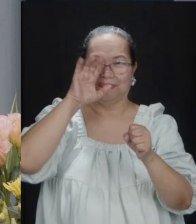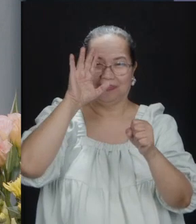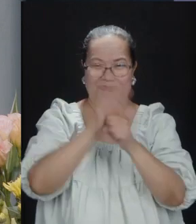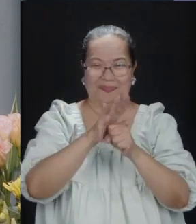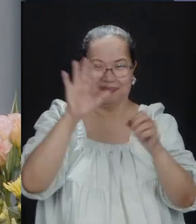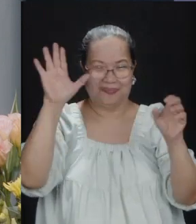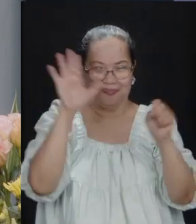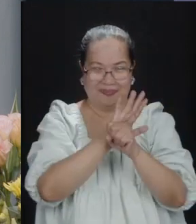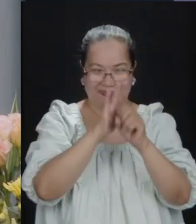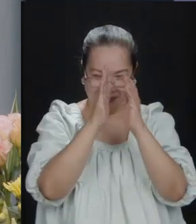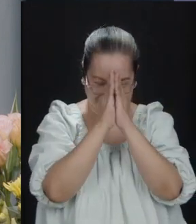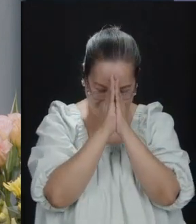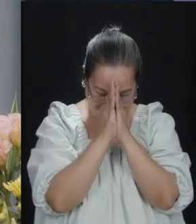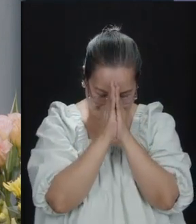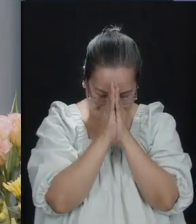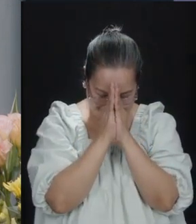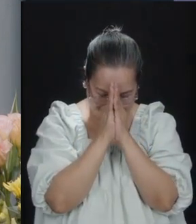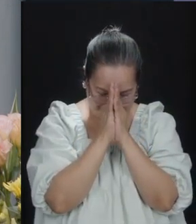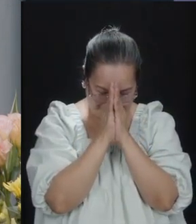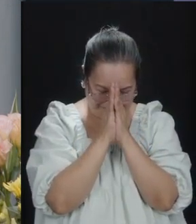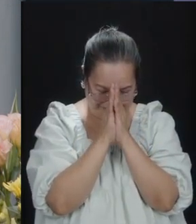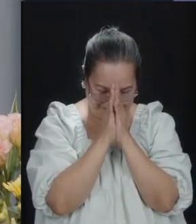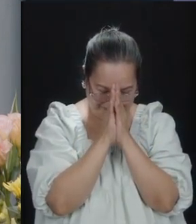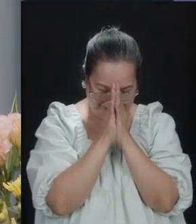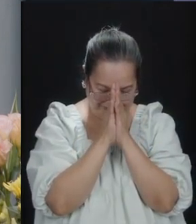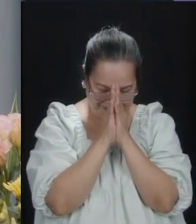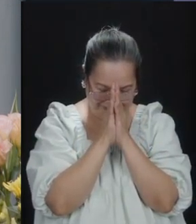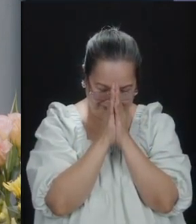Him. Let's pray.